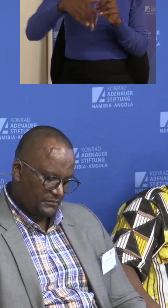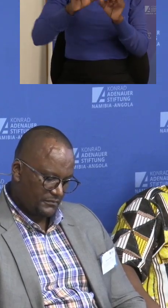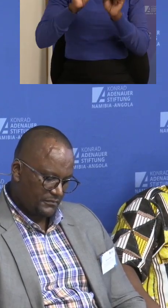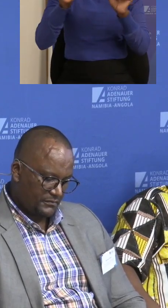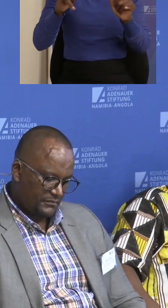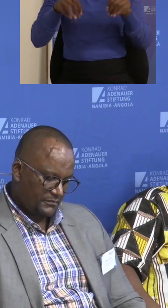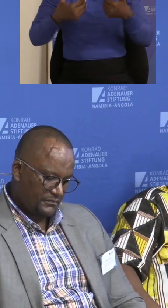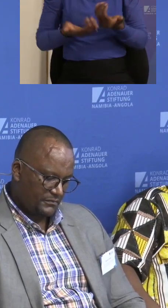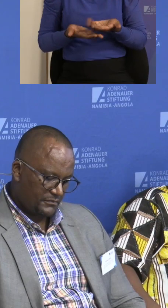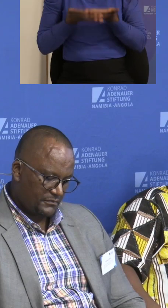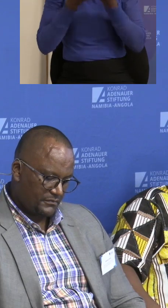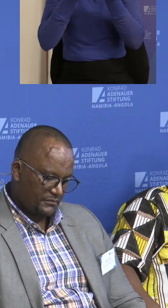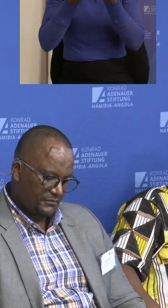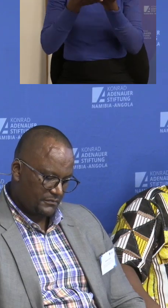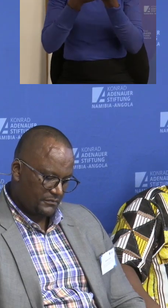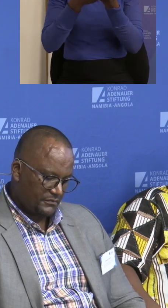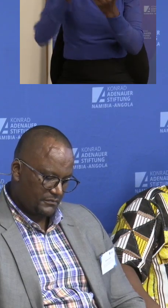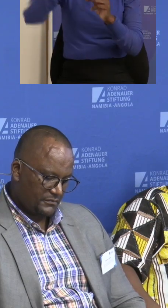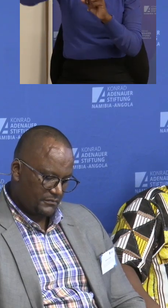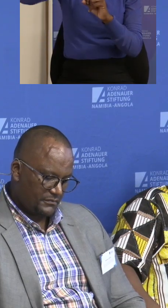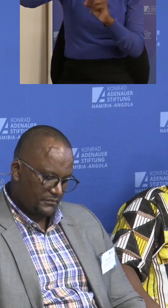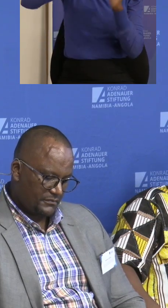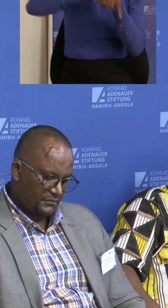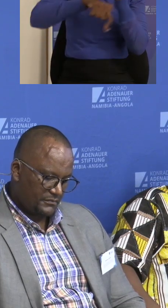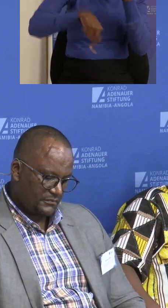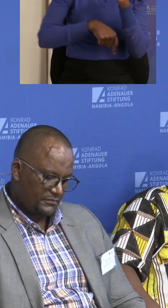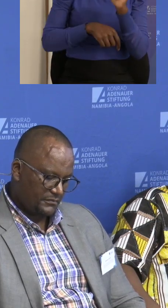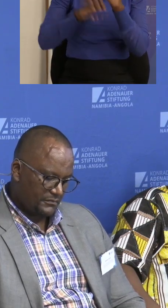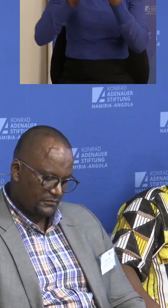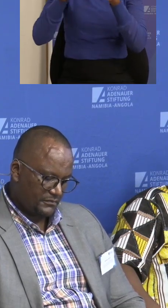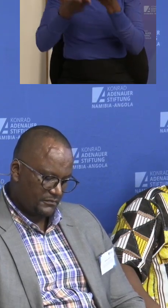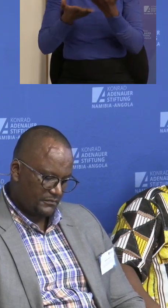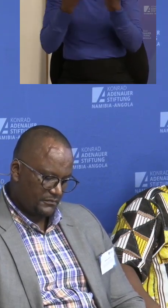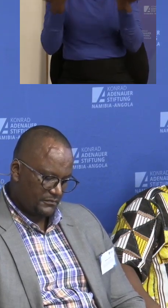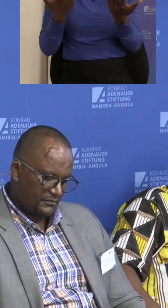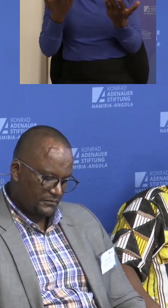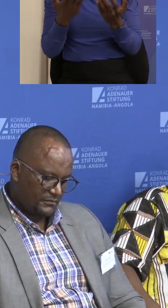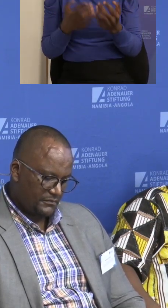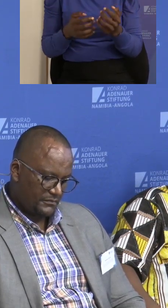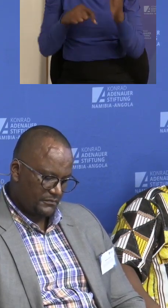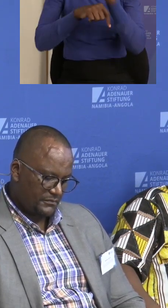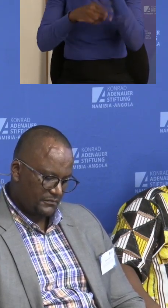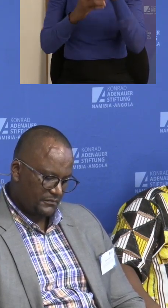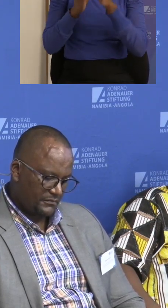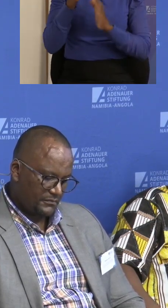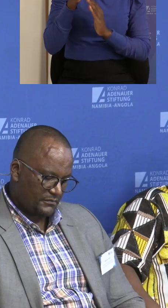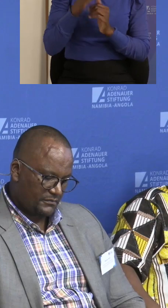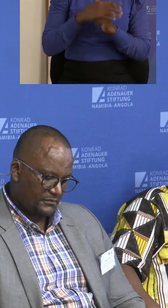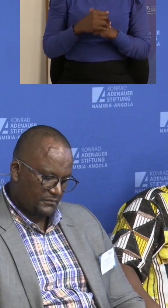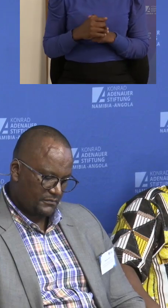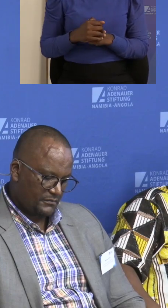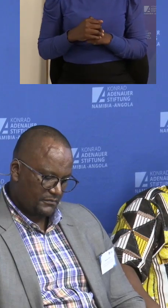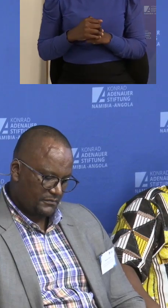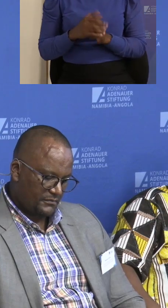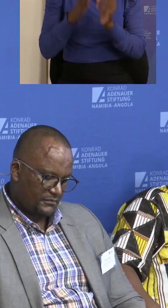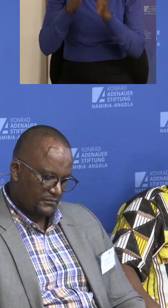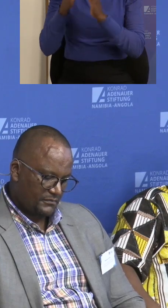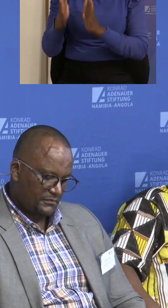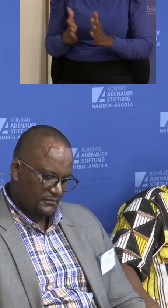align with the country's priorities, and how does it assist to the country's development